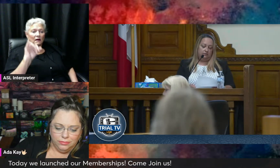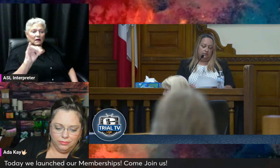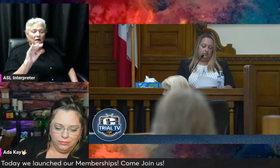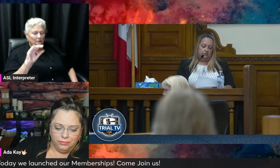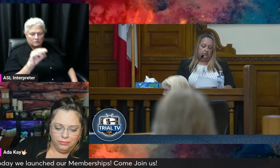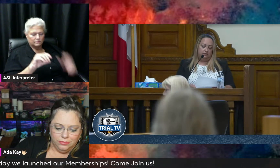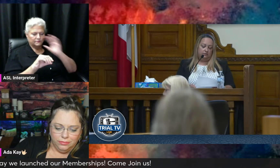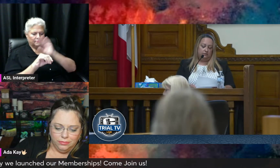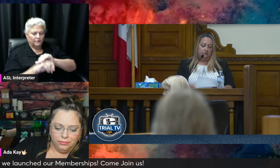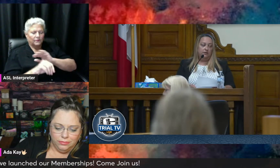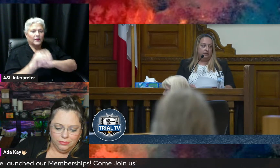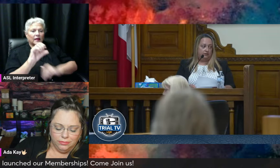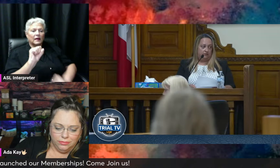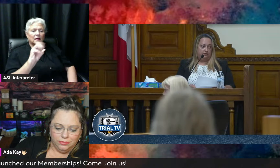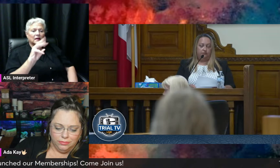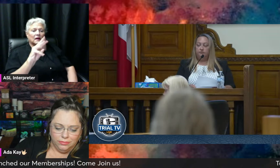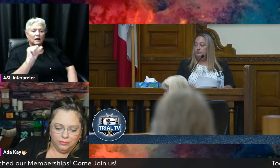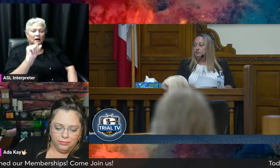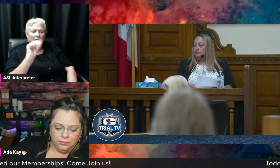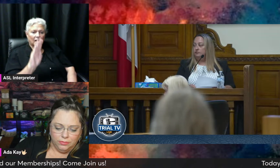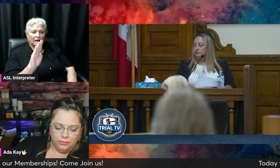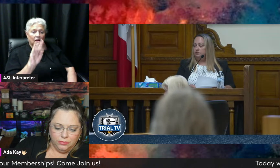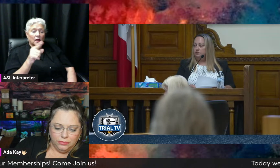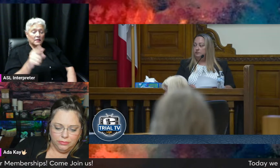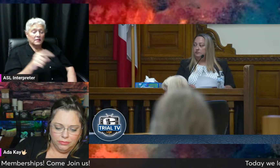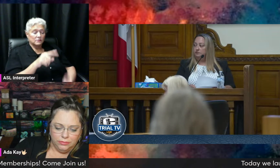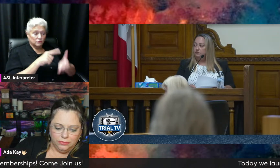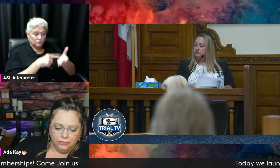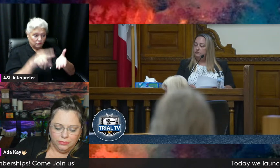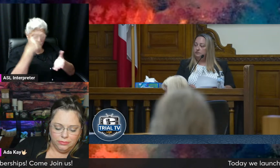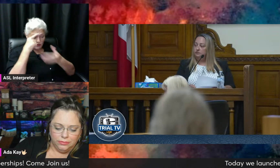Did you screen the swab for blood? Yes. Okay.